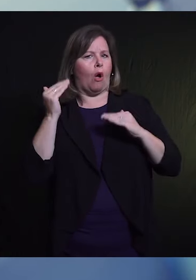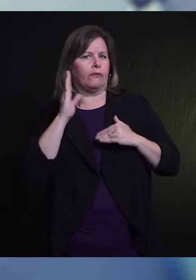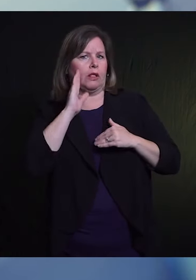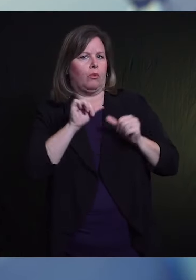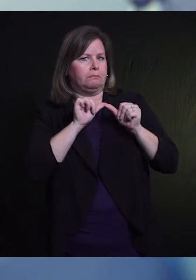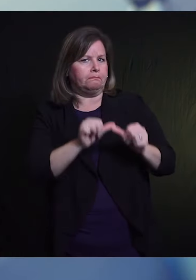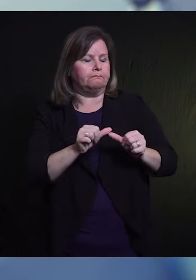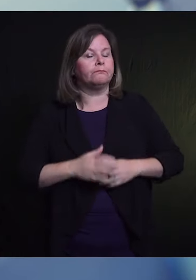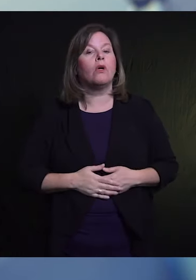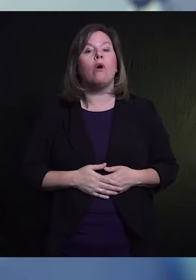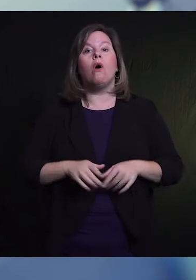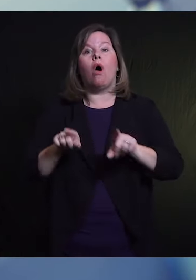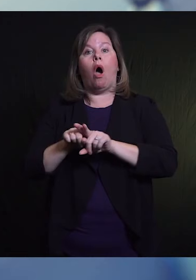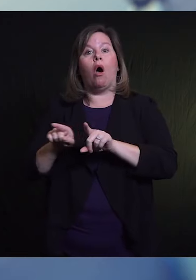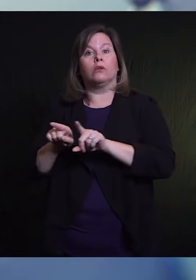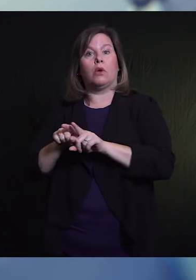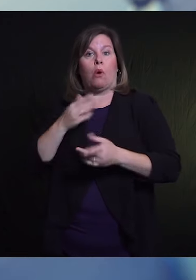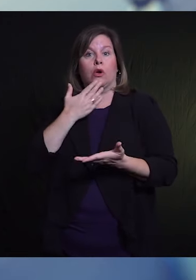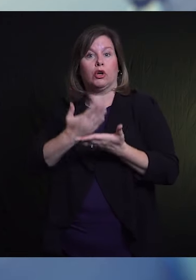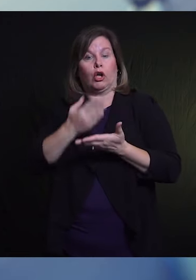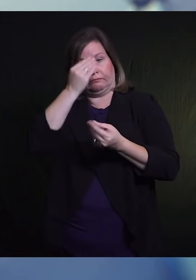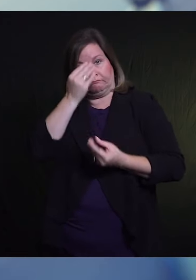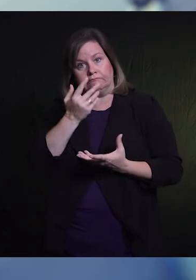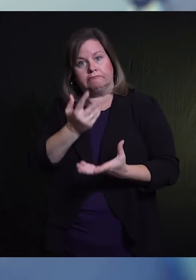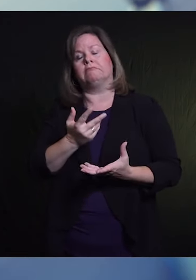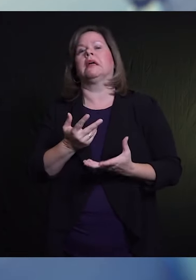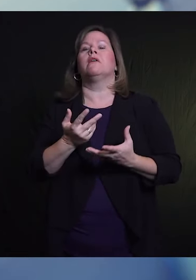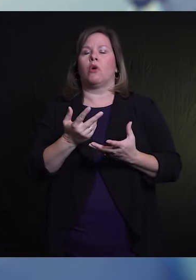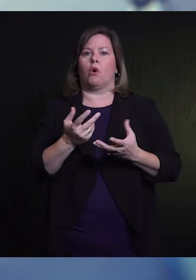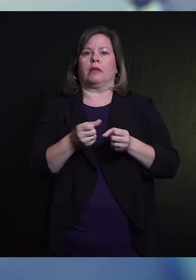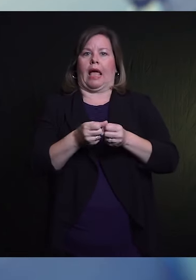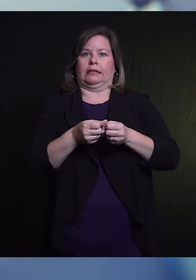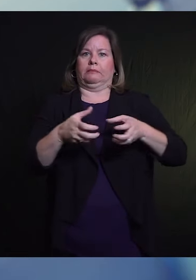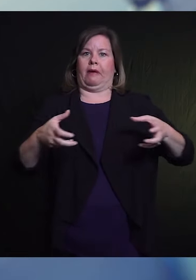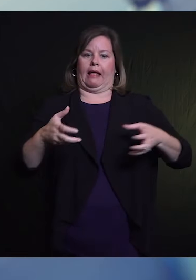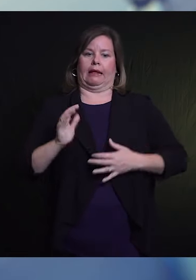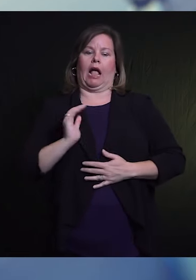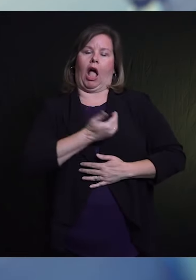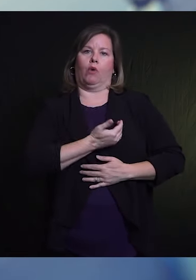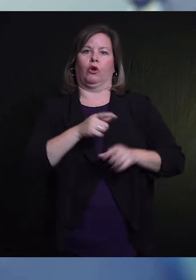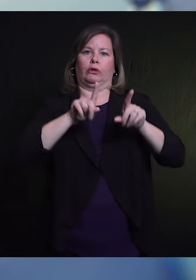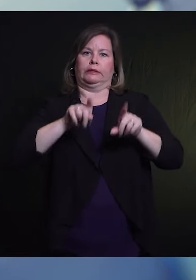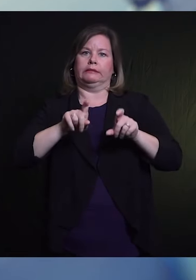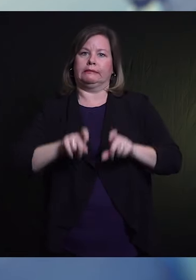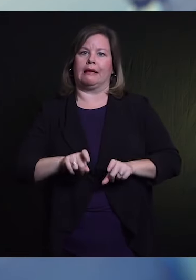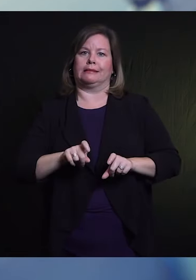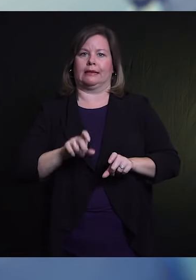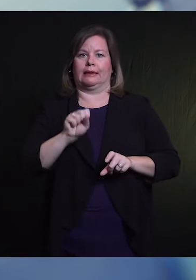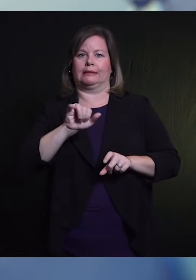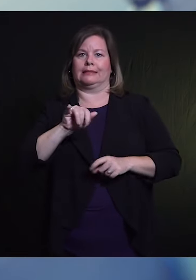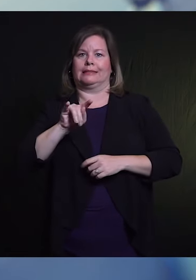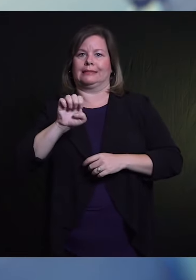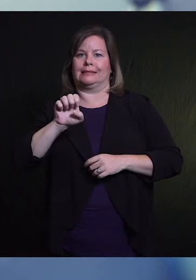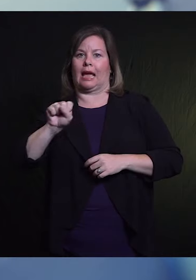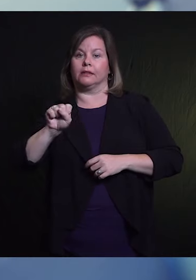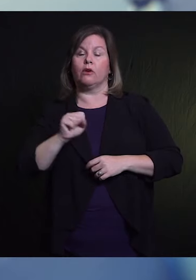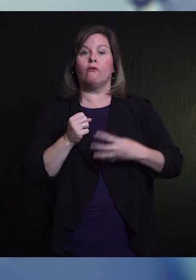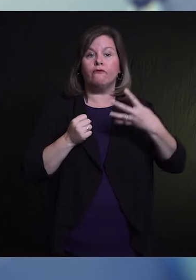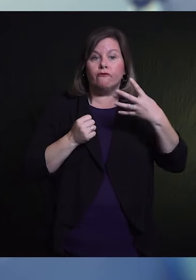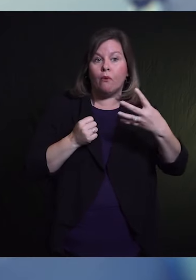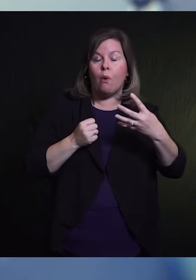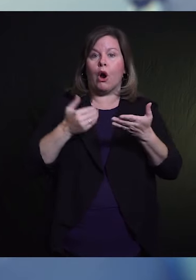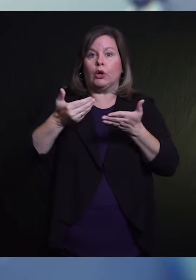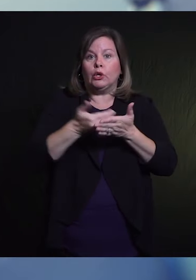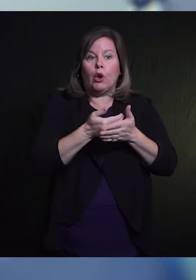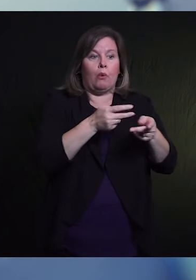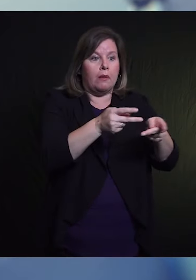We're actually expanding our testing sites here in Kent County. And today a press release went out announcing 4 new opportunities